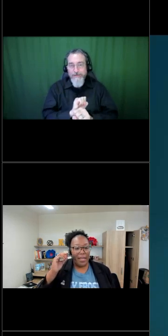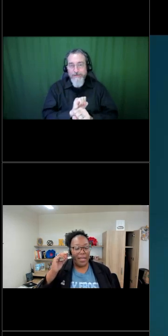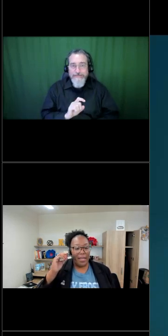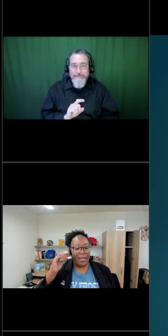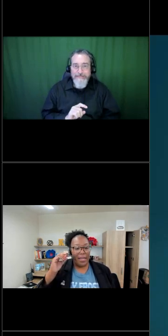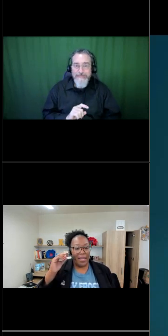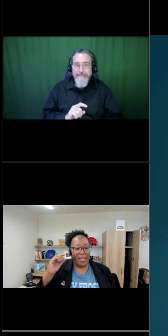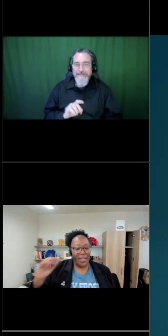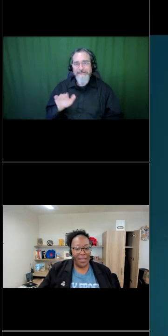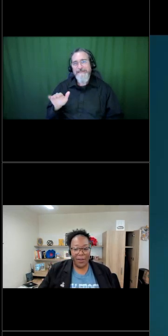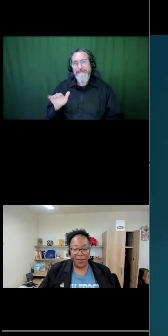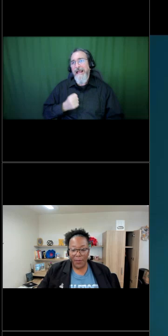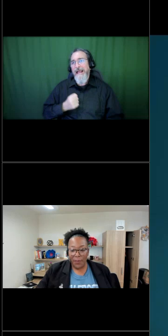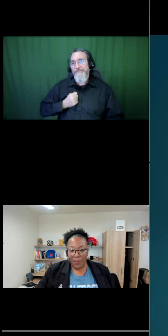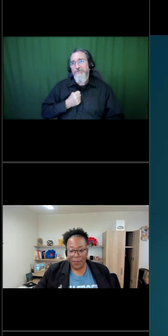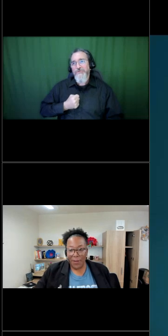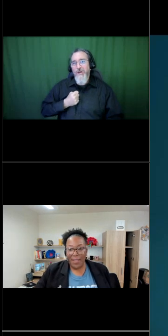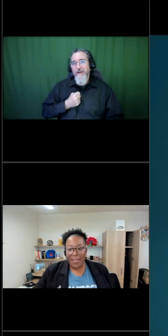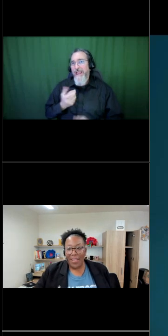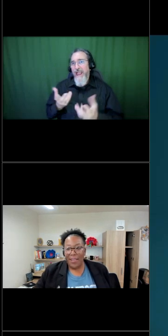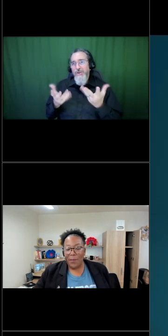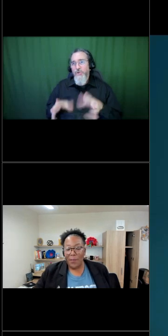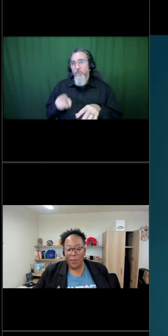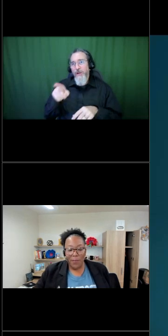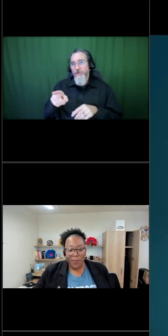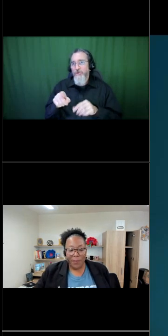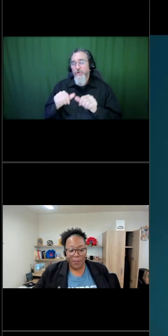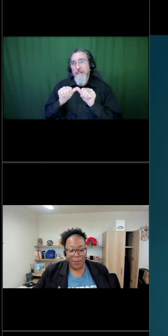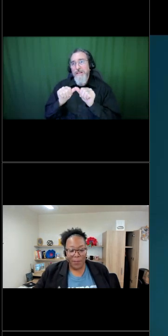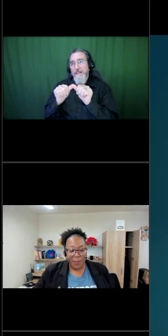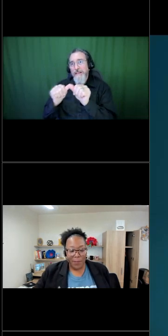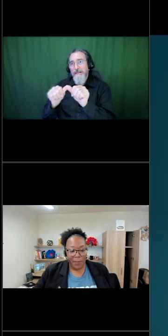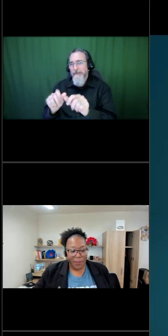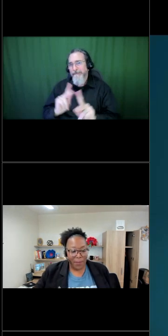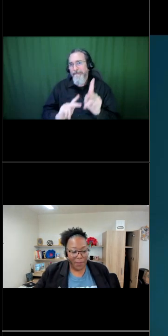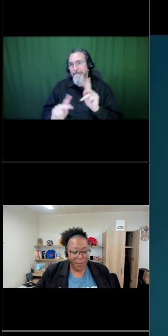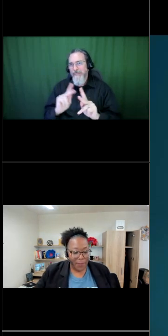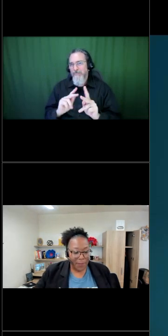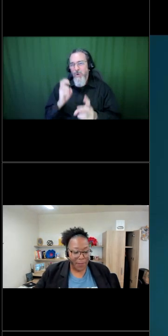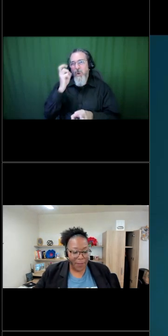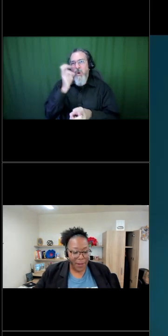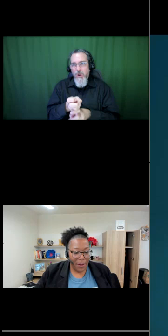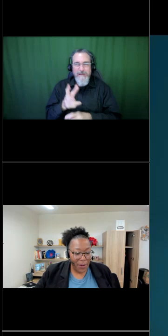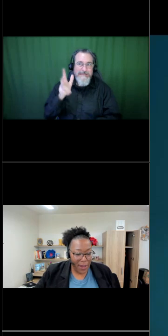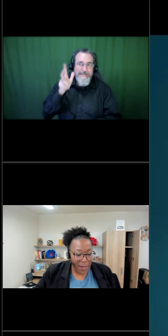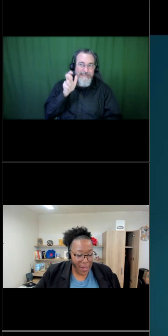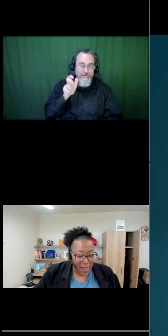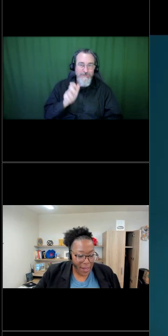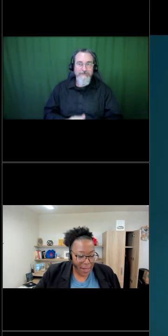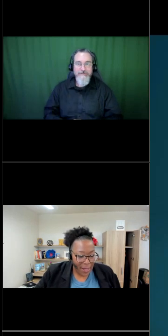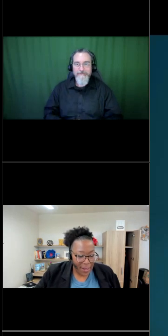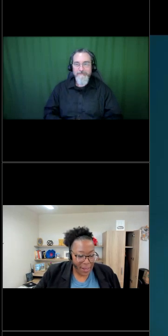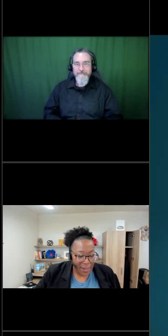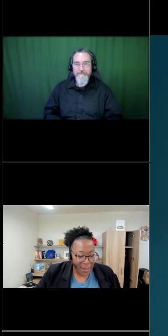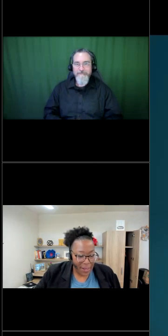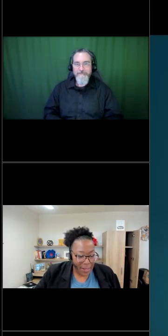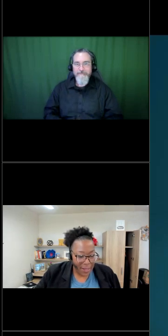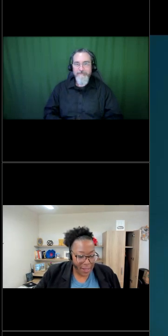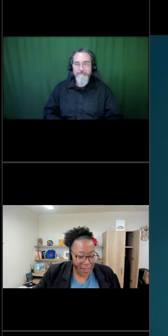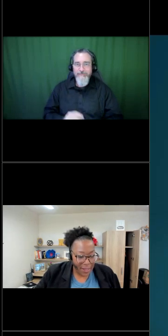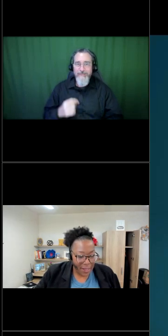Kendra. I'm so sorry. I don't want you to go too far without everybody being able to hear you. I'm getting notes that